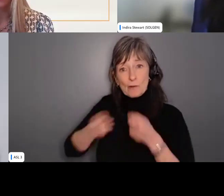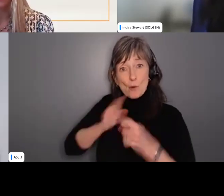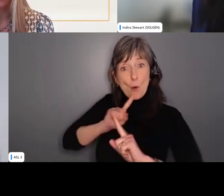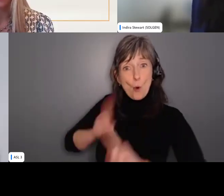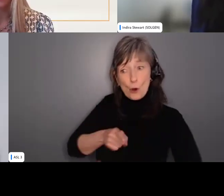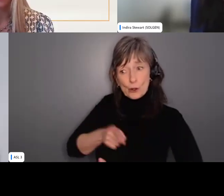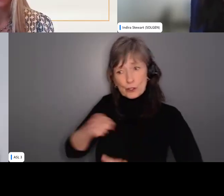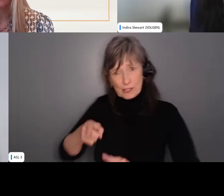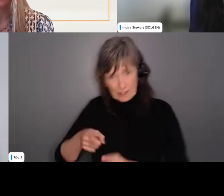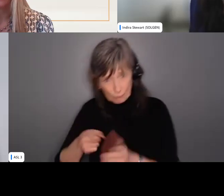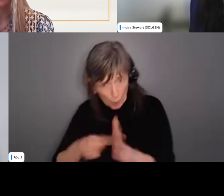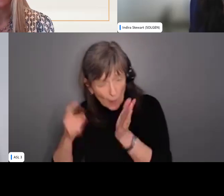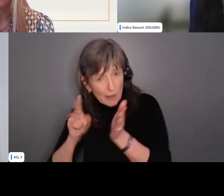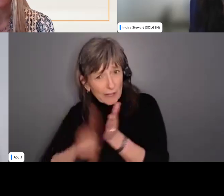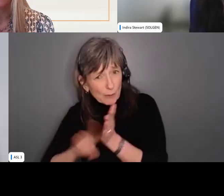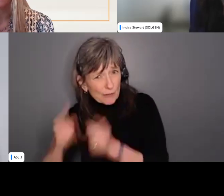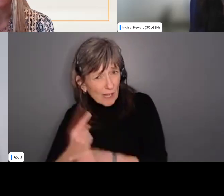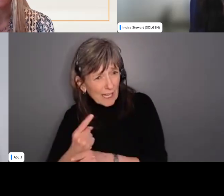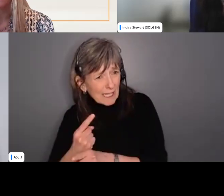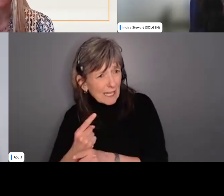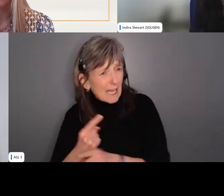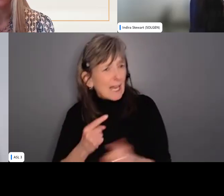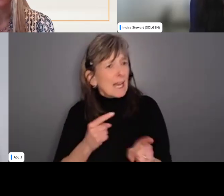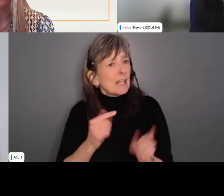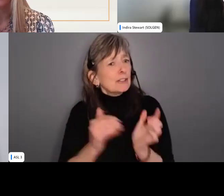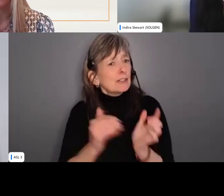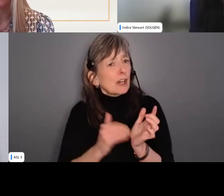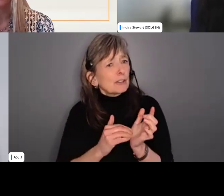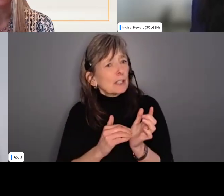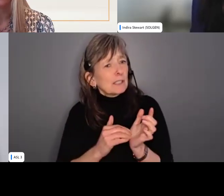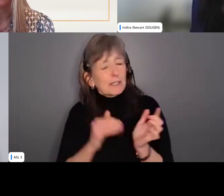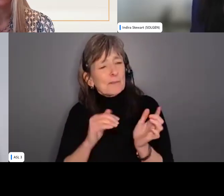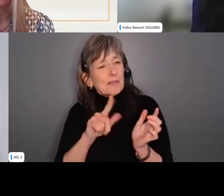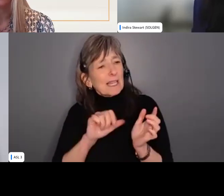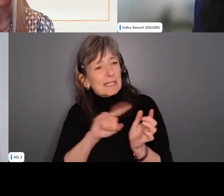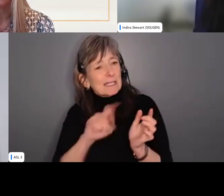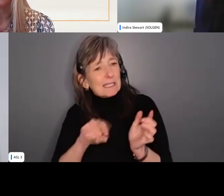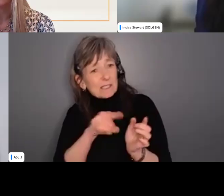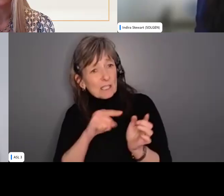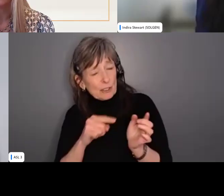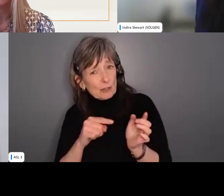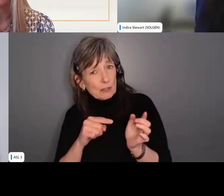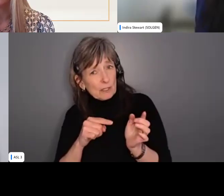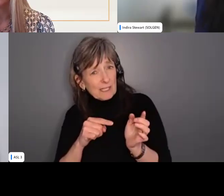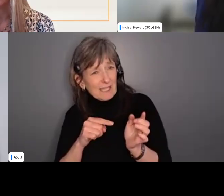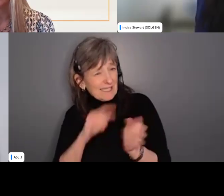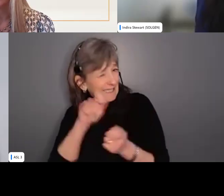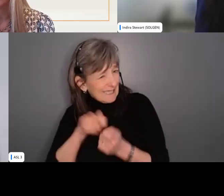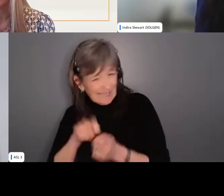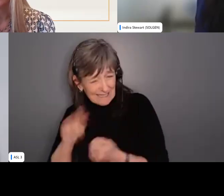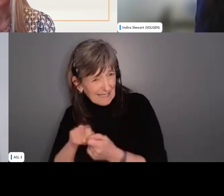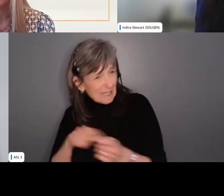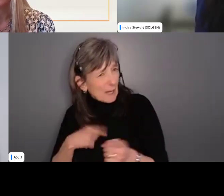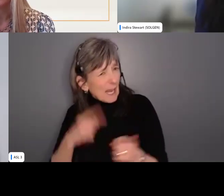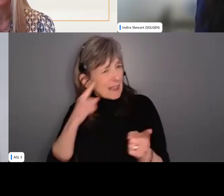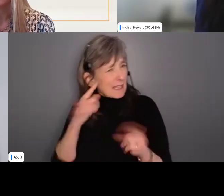Liz, I think that this is the same as it is I'm sorry, I don't know the details of that offhand, but I think it's the